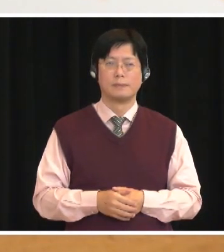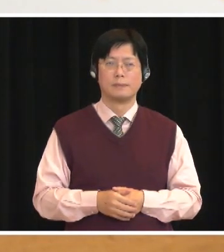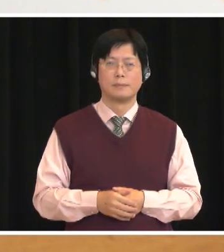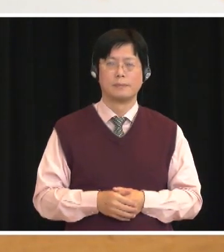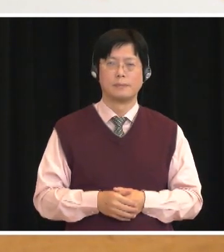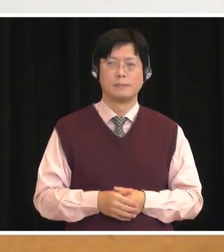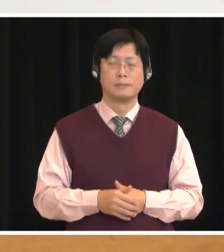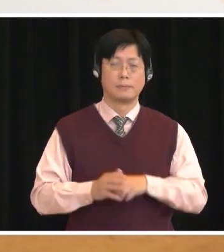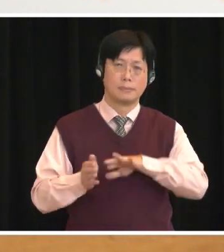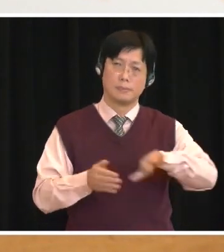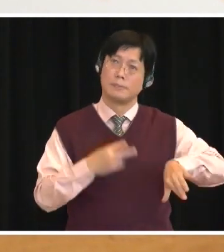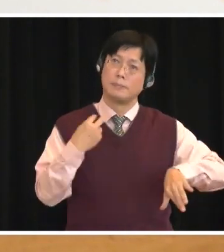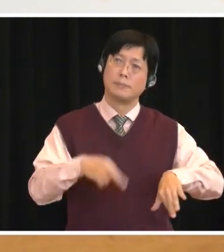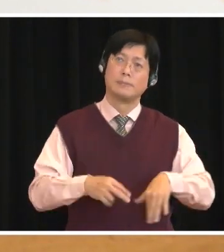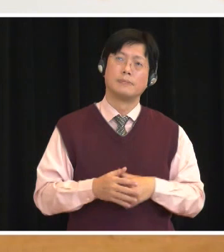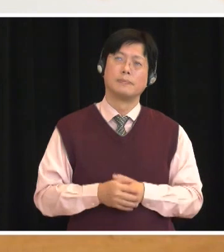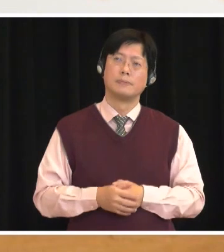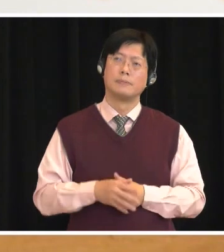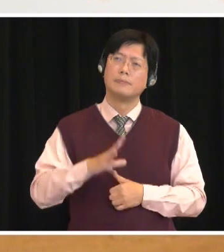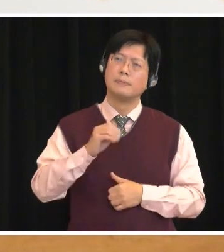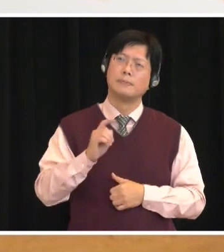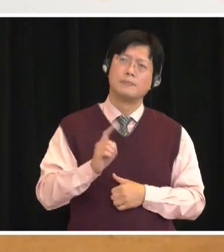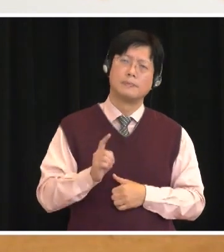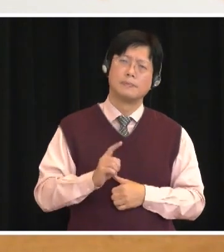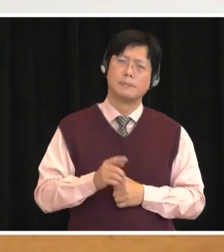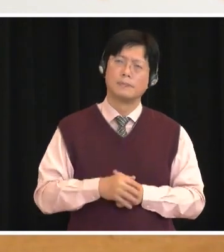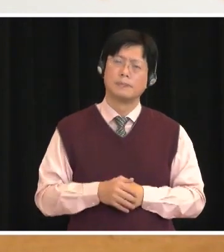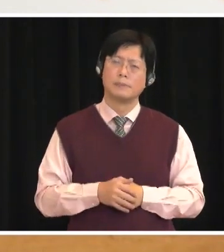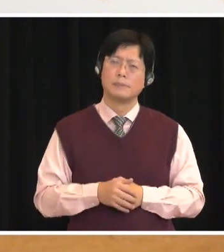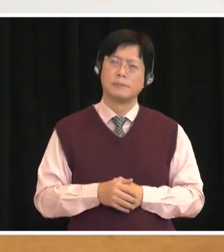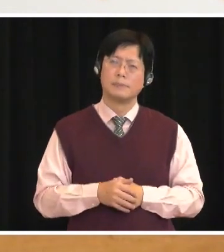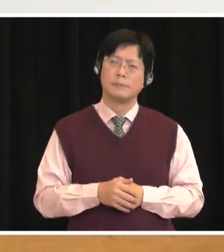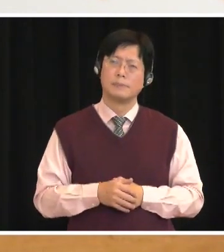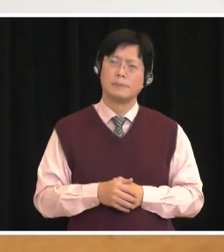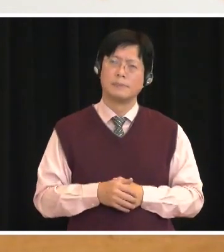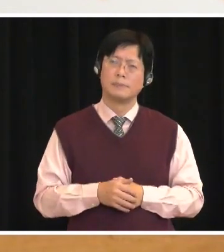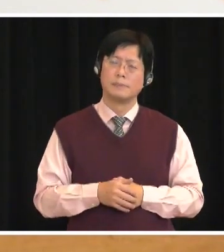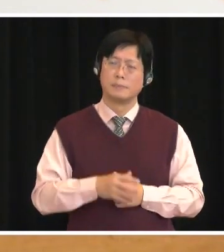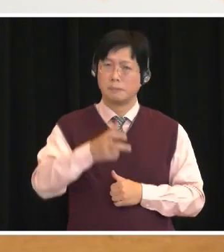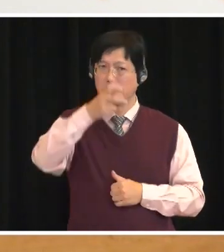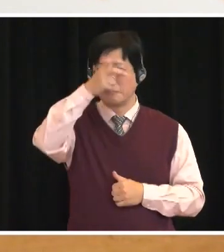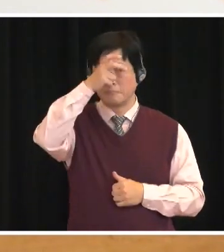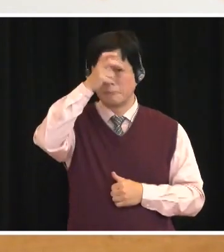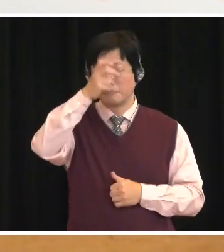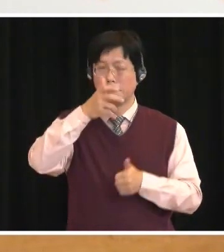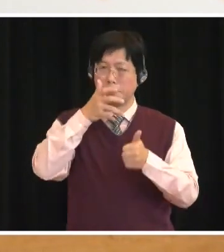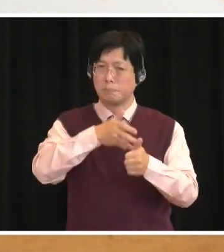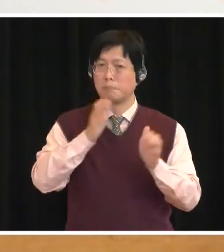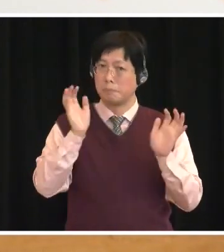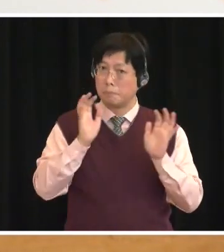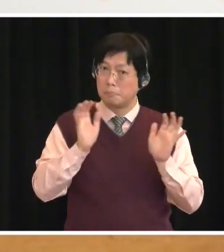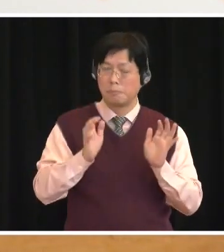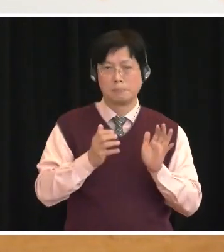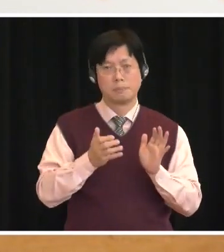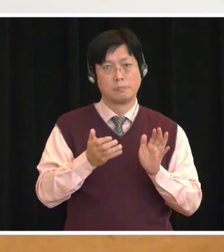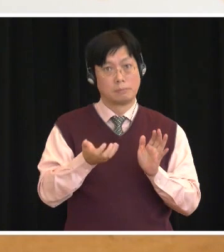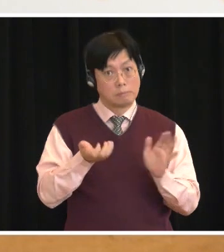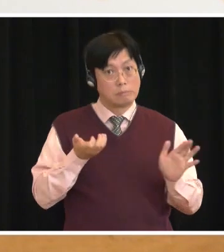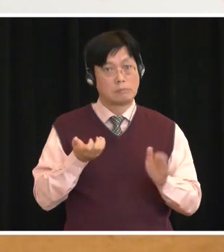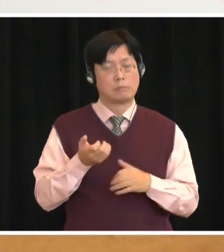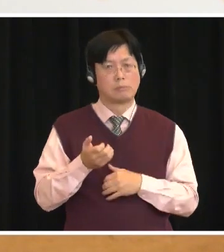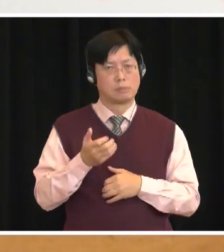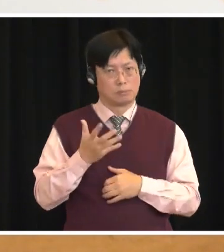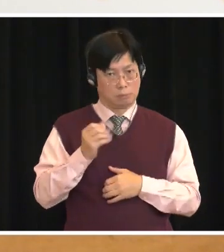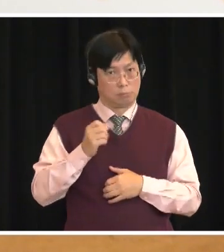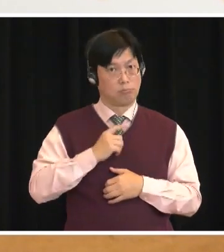children, are they trained to know how to interrogate children